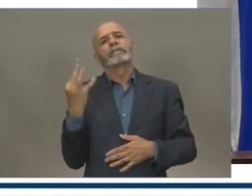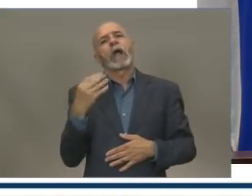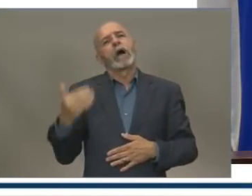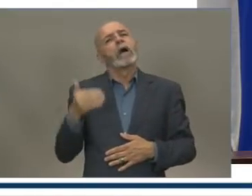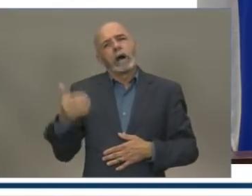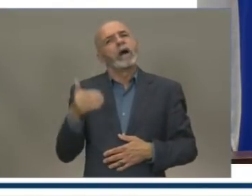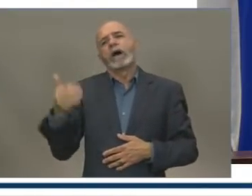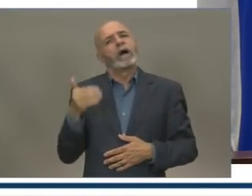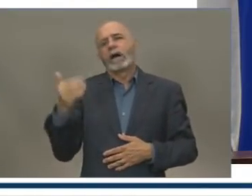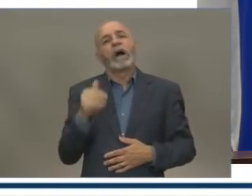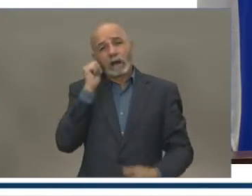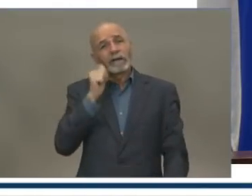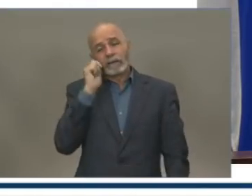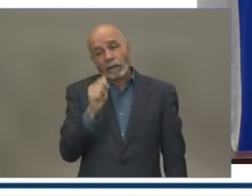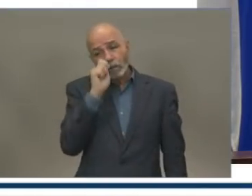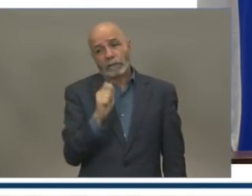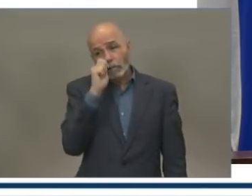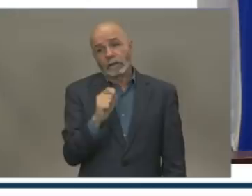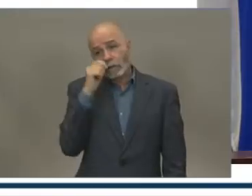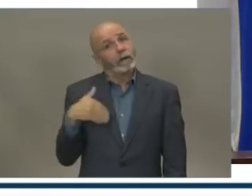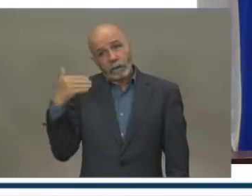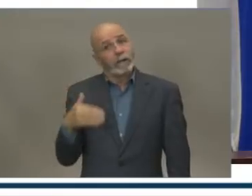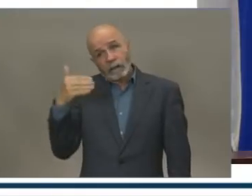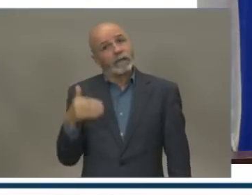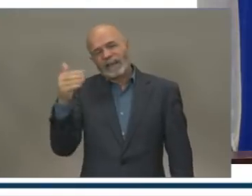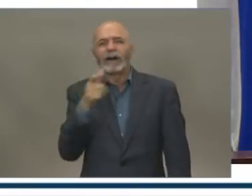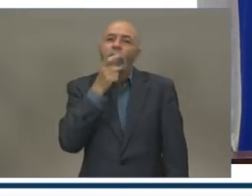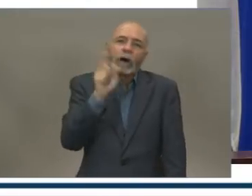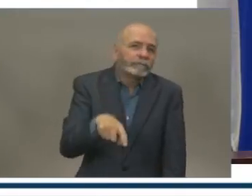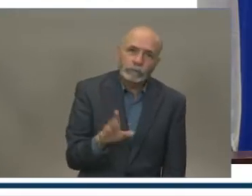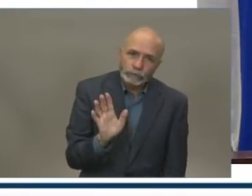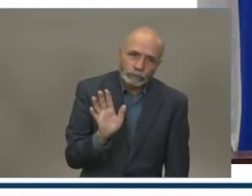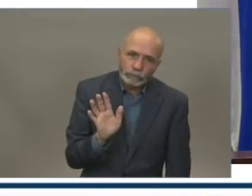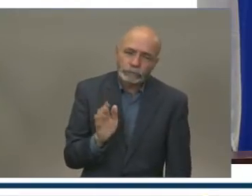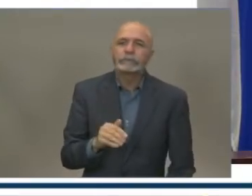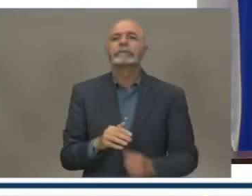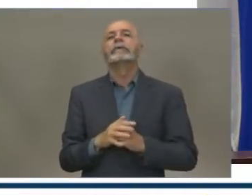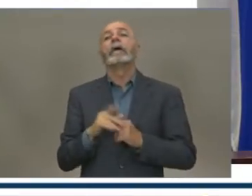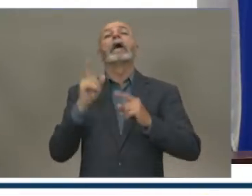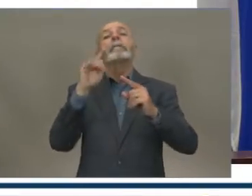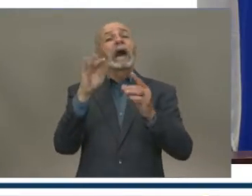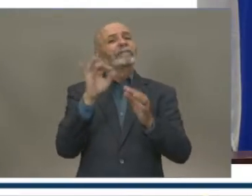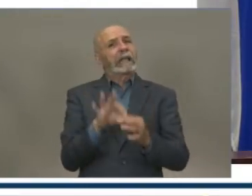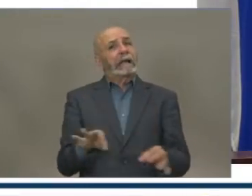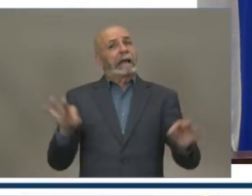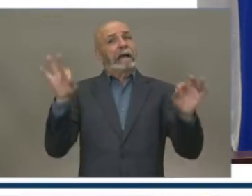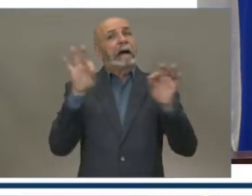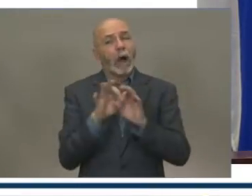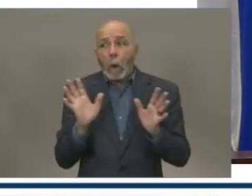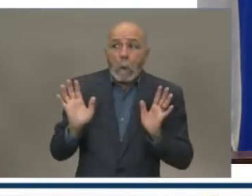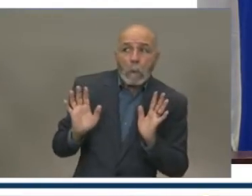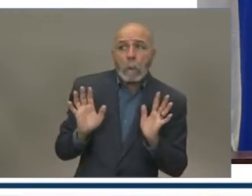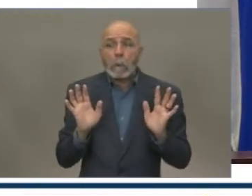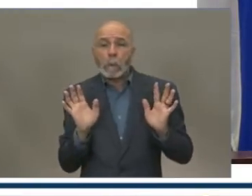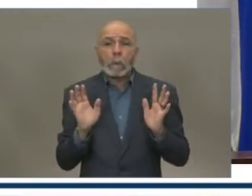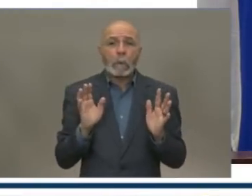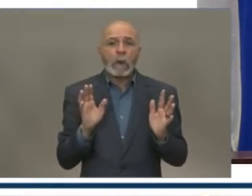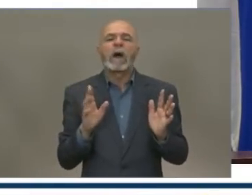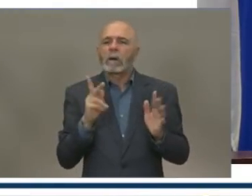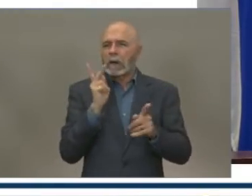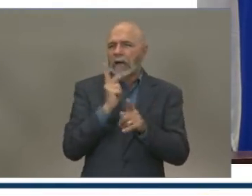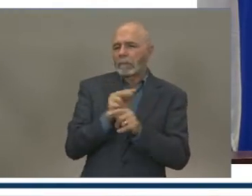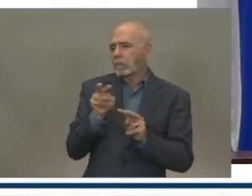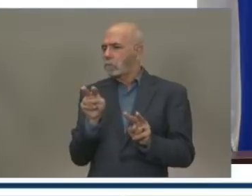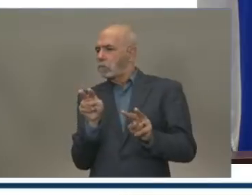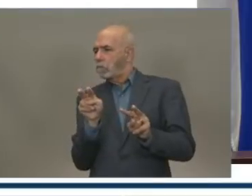think we need to be realistic at what's necessary and feasible, and continuing to support